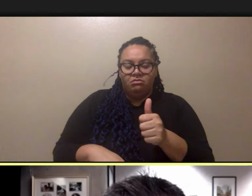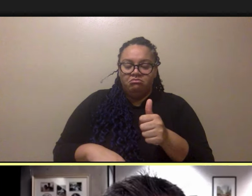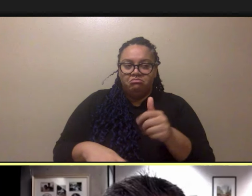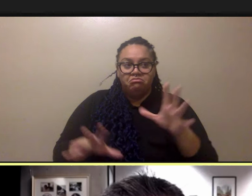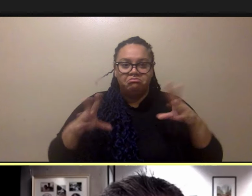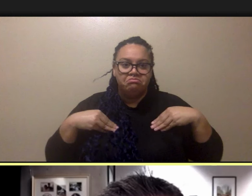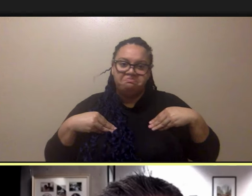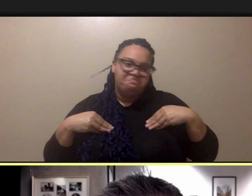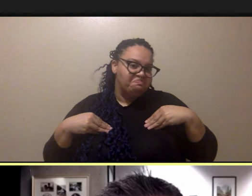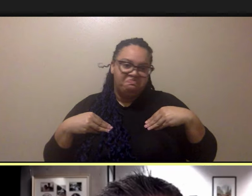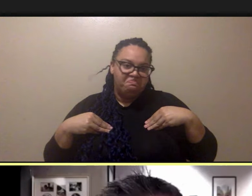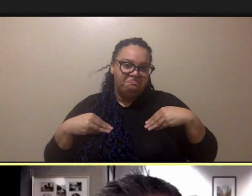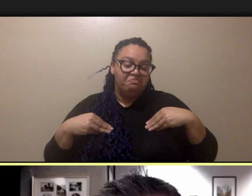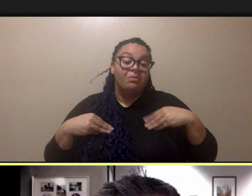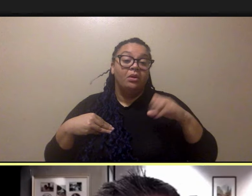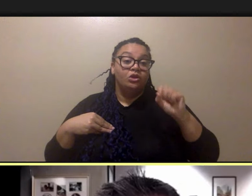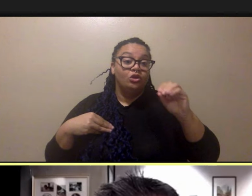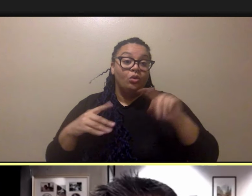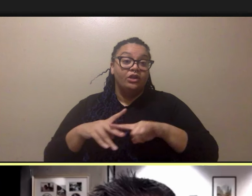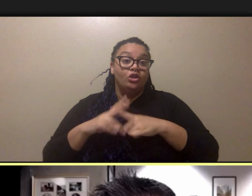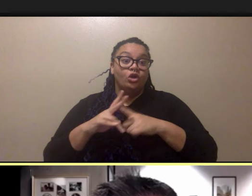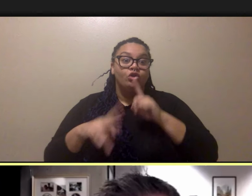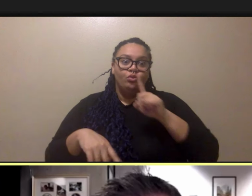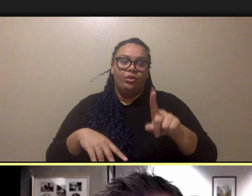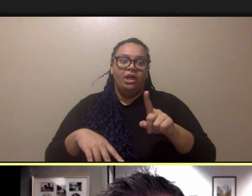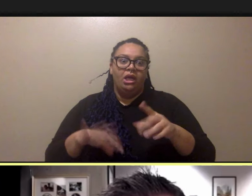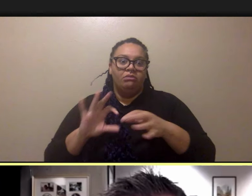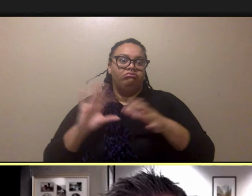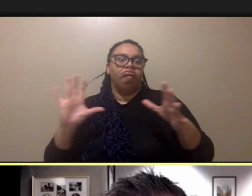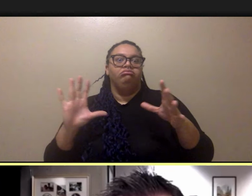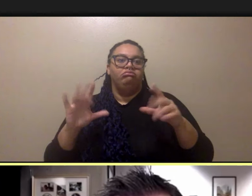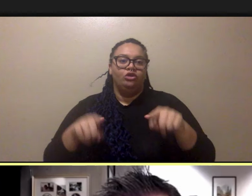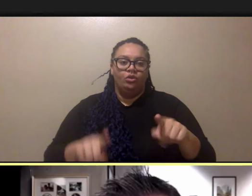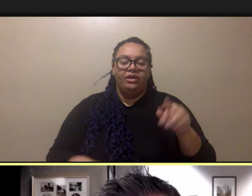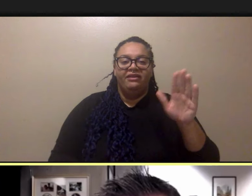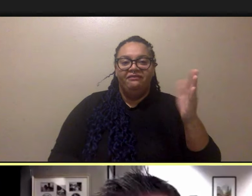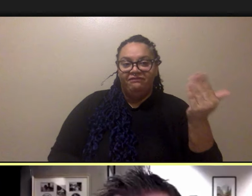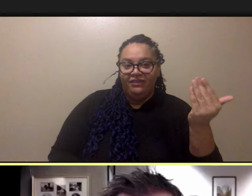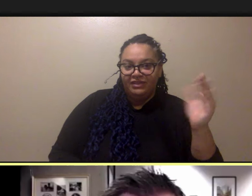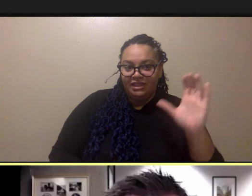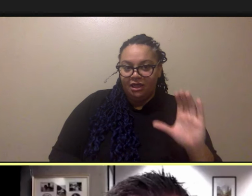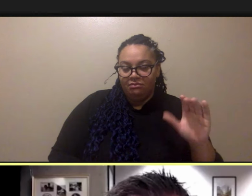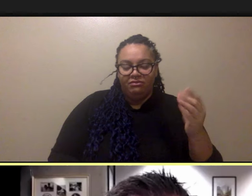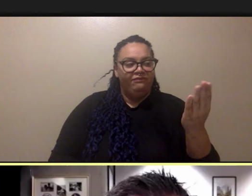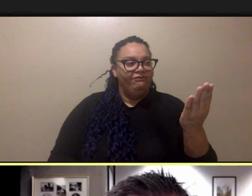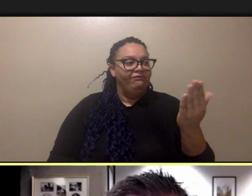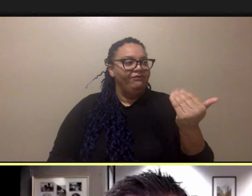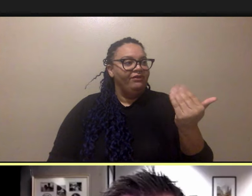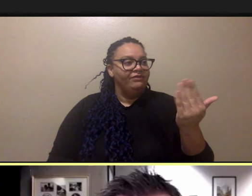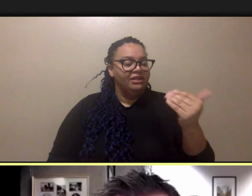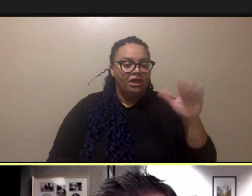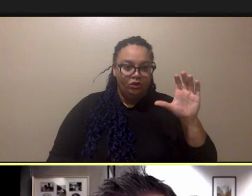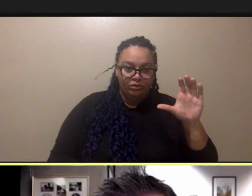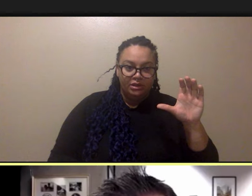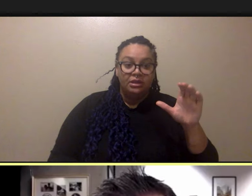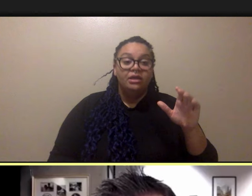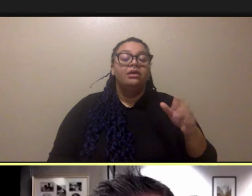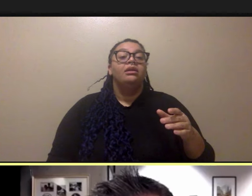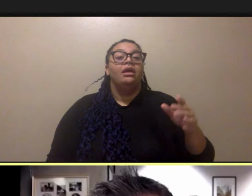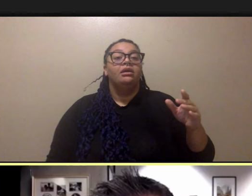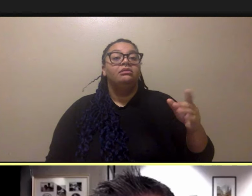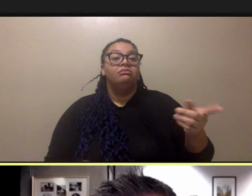colonial ventures fell apart in the 1580s and 90s, and they had to evacuate. They came back in 1607,